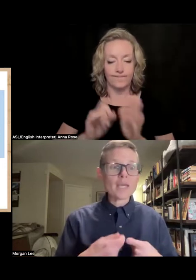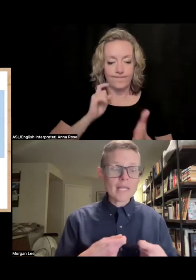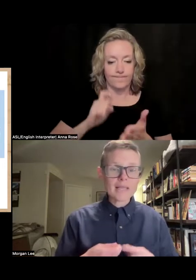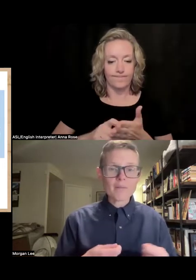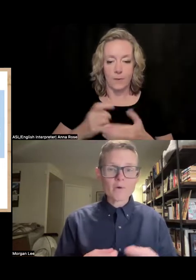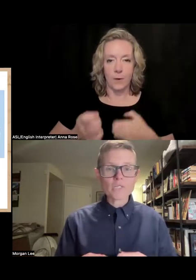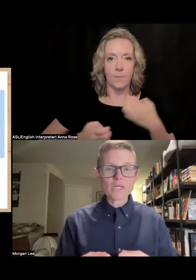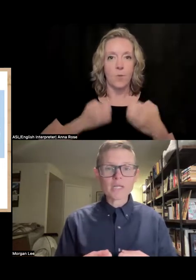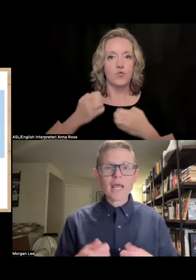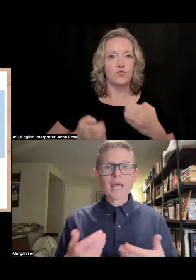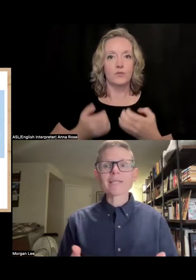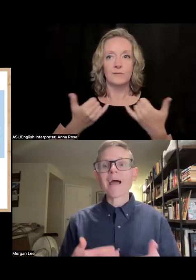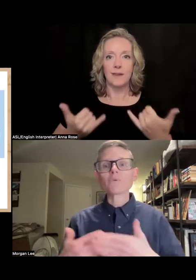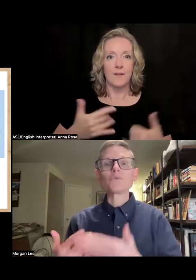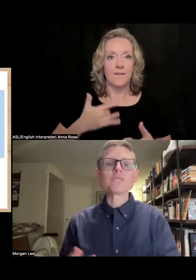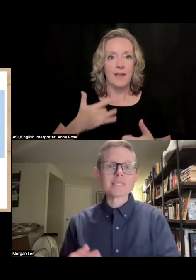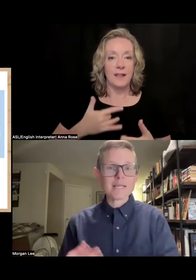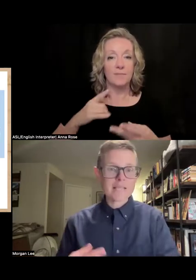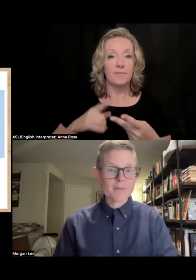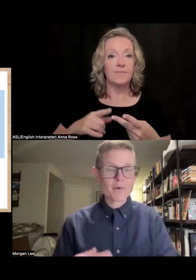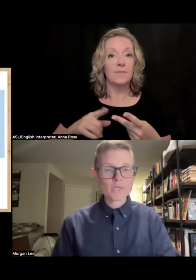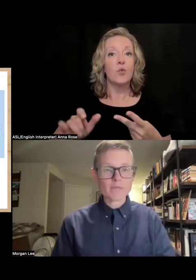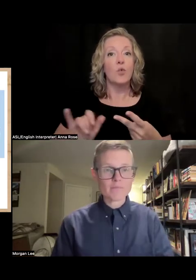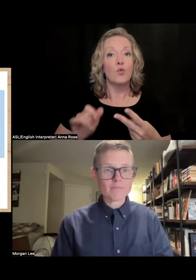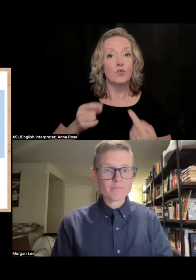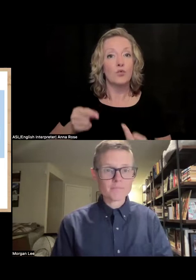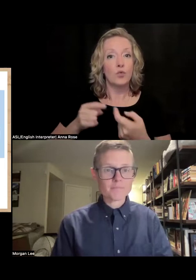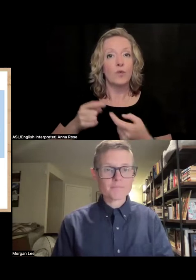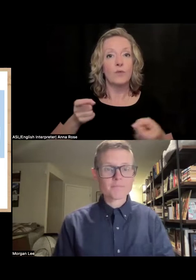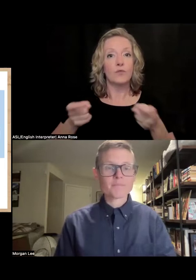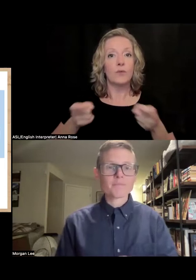to regulate that emotion and how to discuss that emotion.